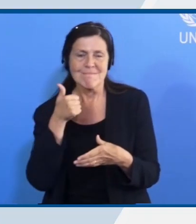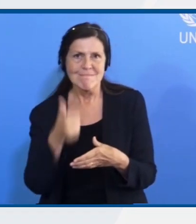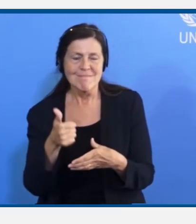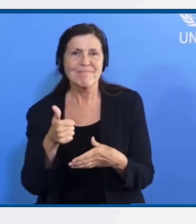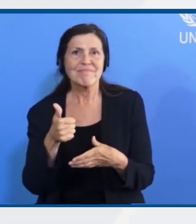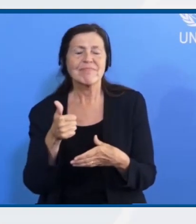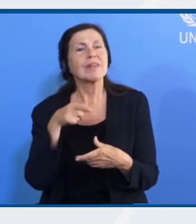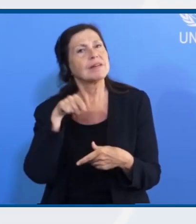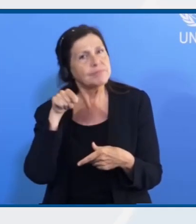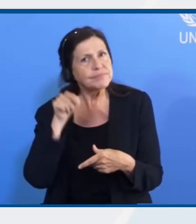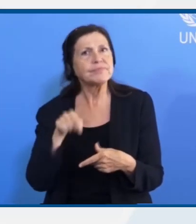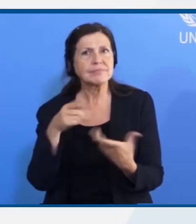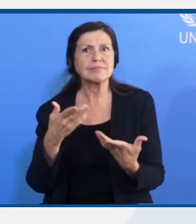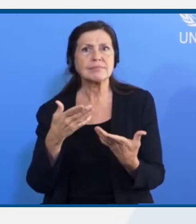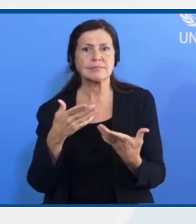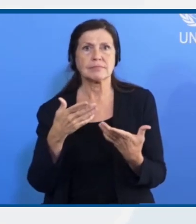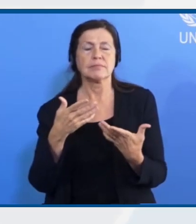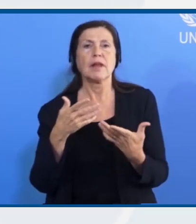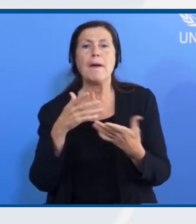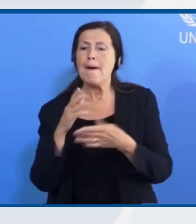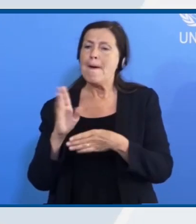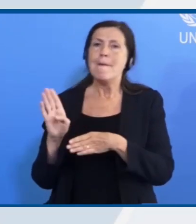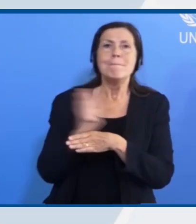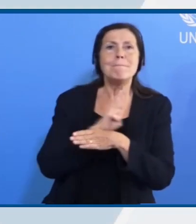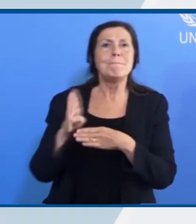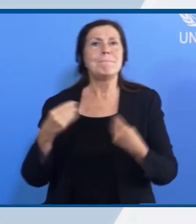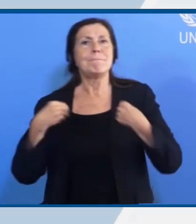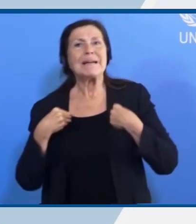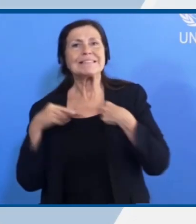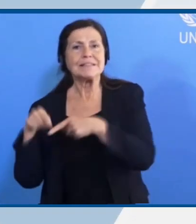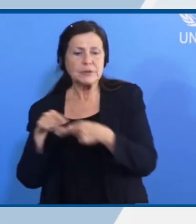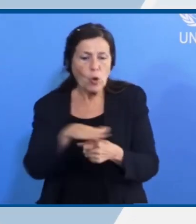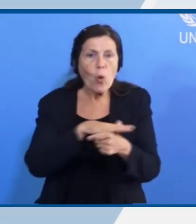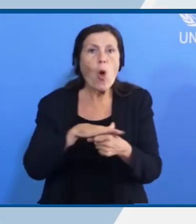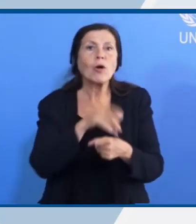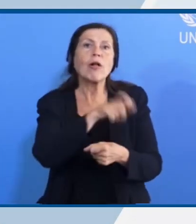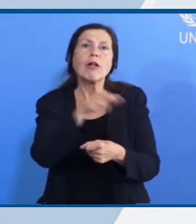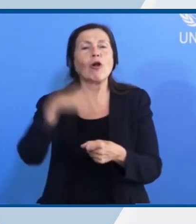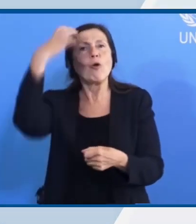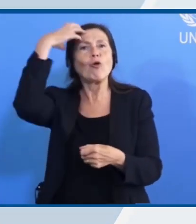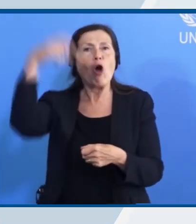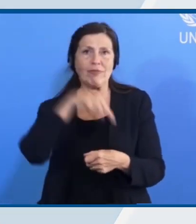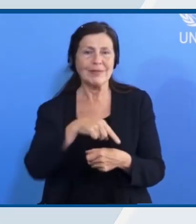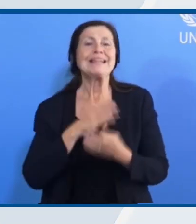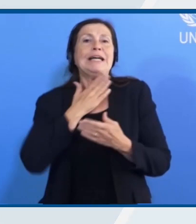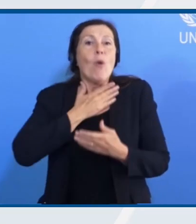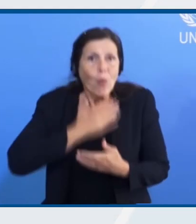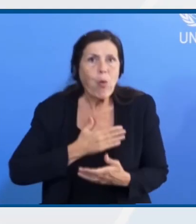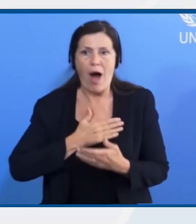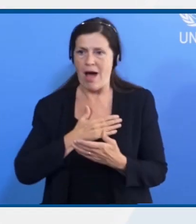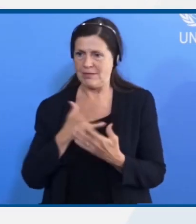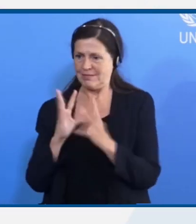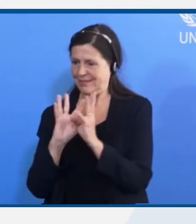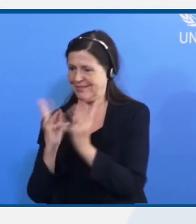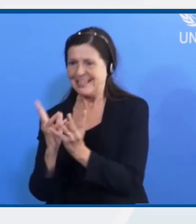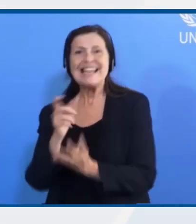this is the core of the business of a local government, to engage citizens, to engage civil society. As you